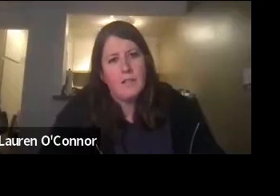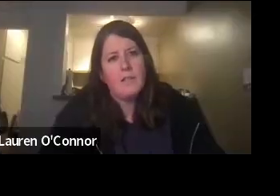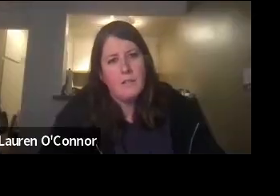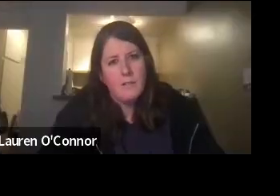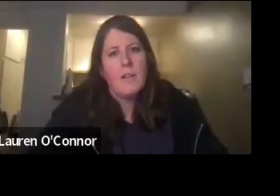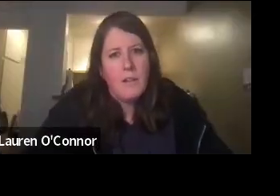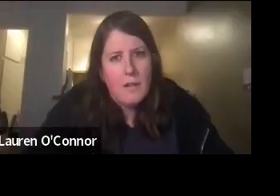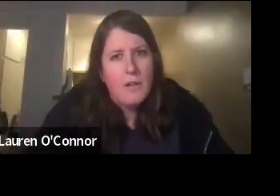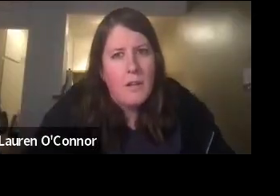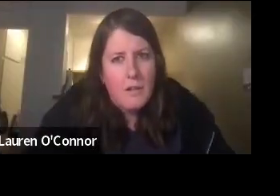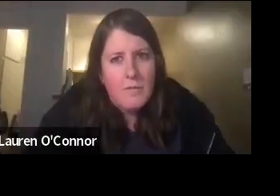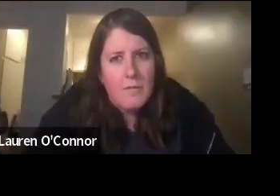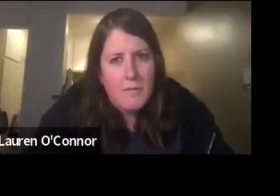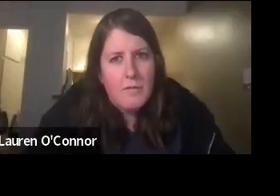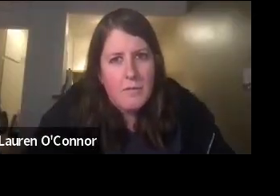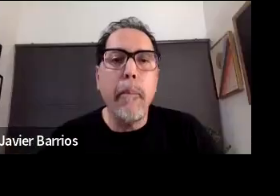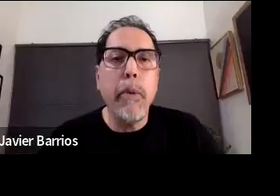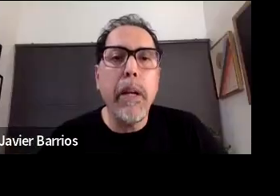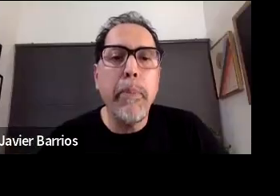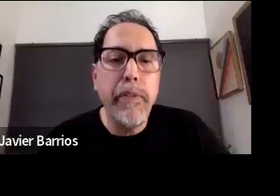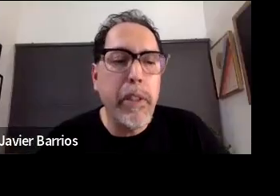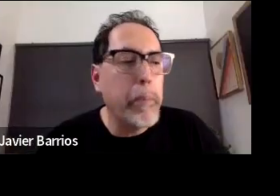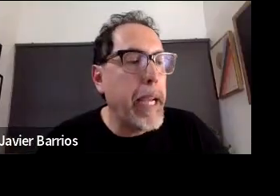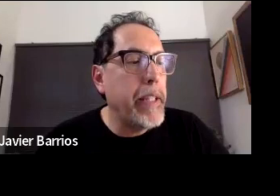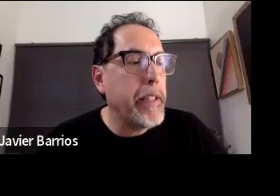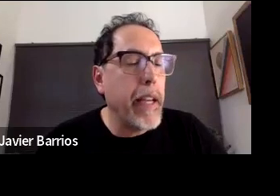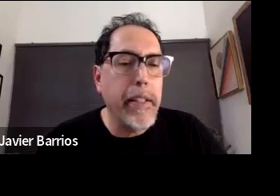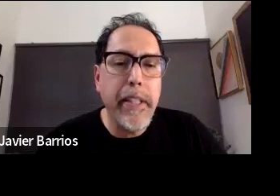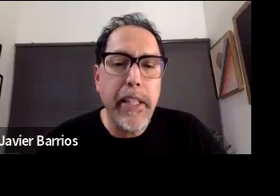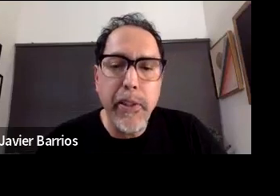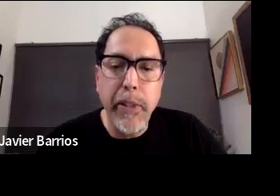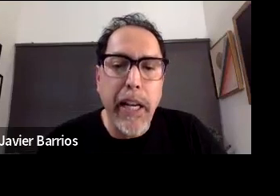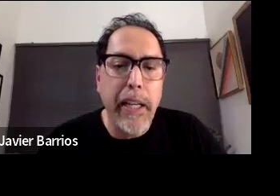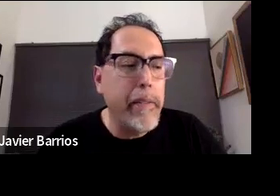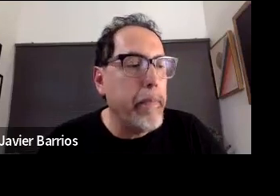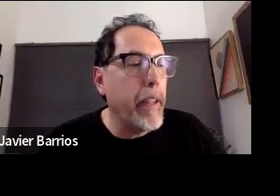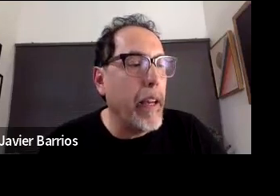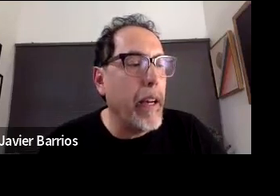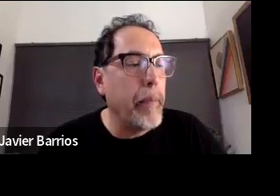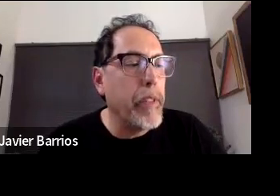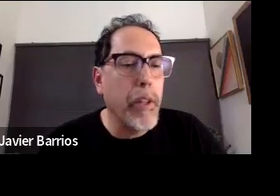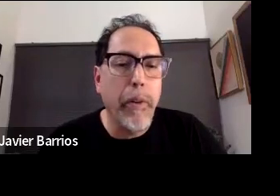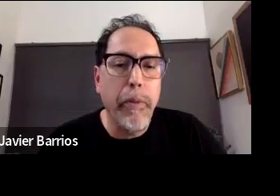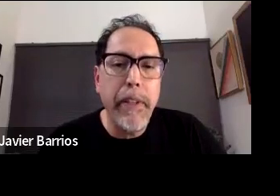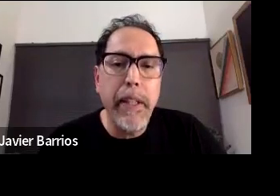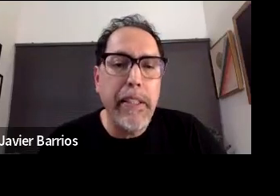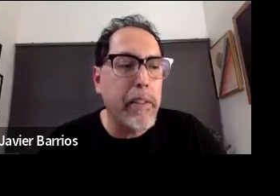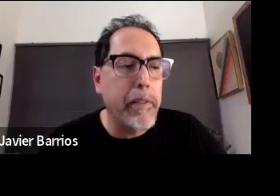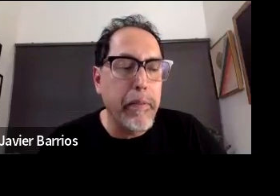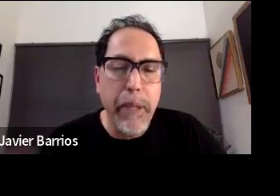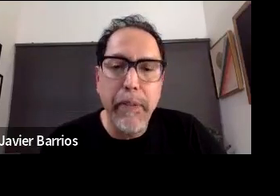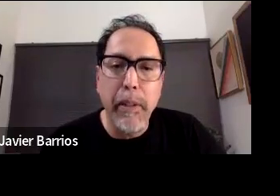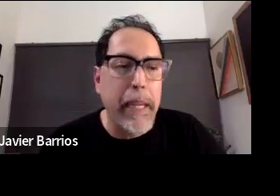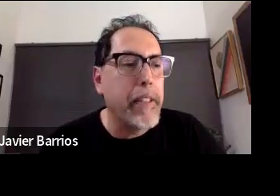it. Yeah. So then I'm going to move to pages 6 through 9. So we feel these